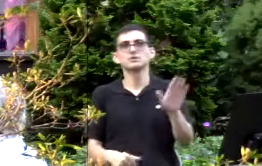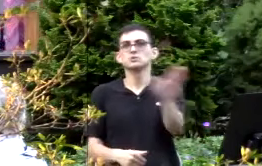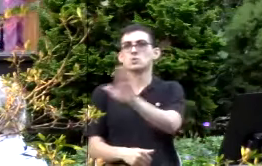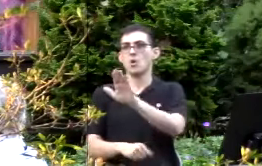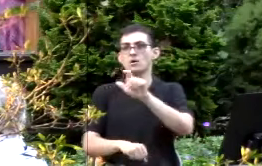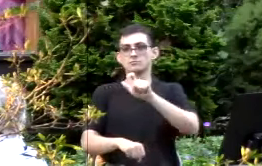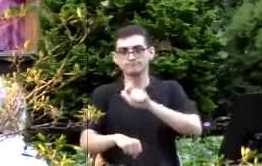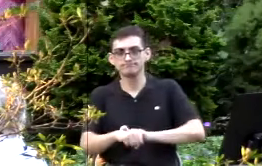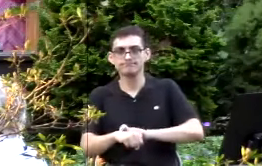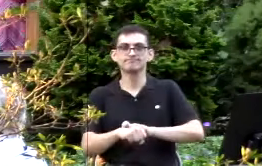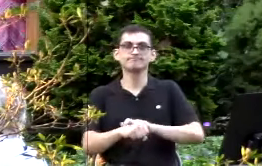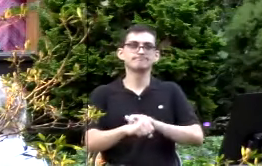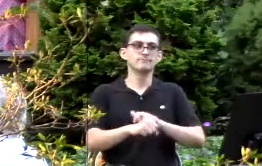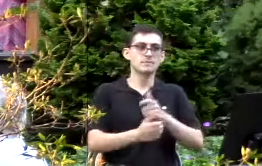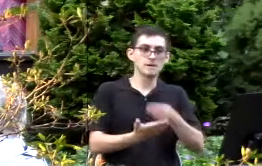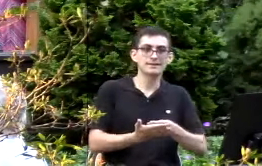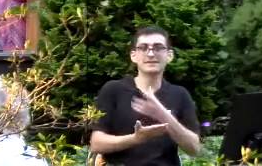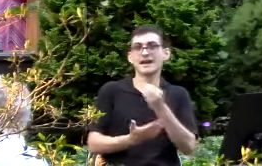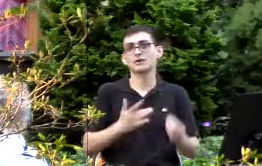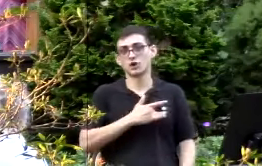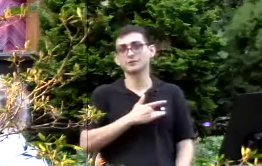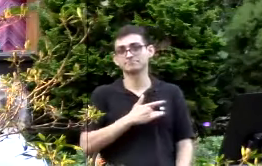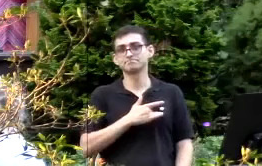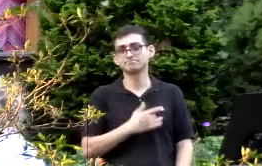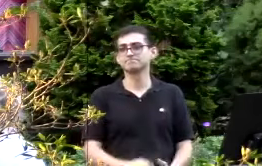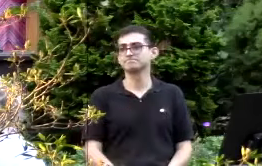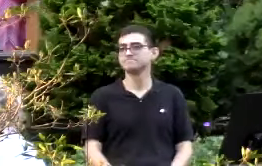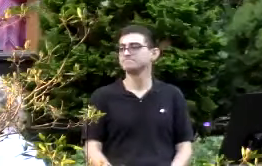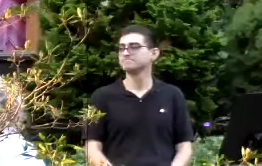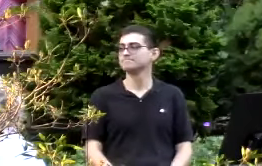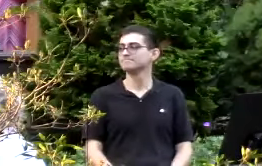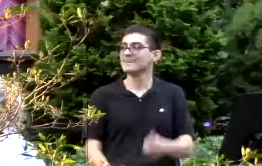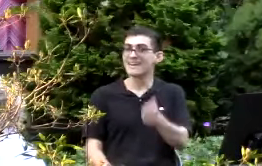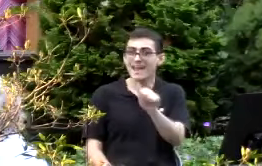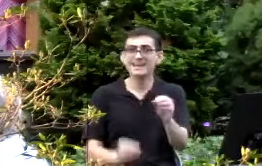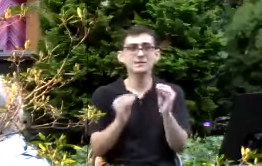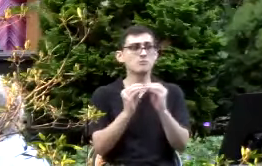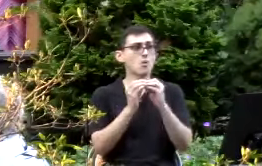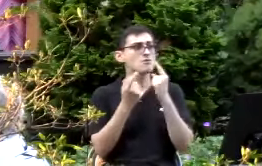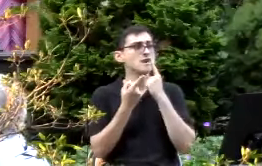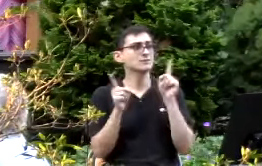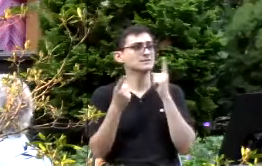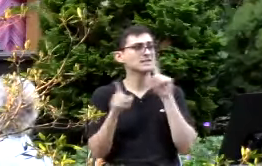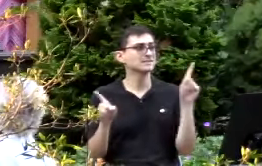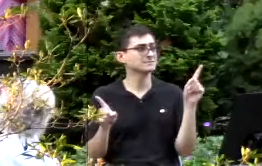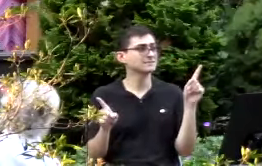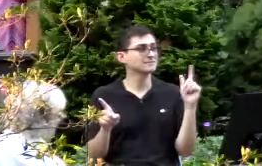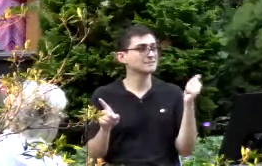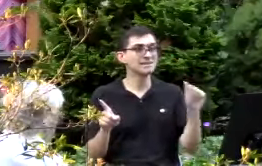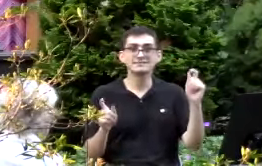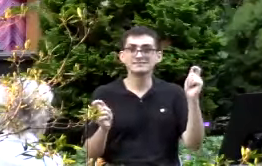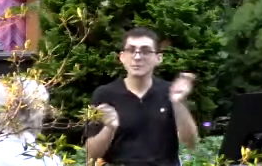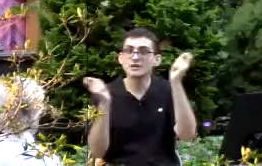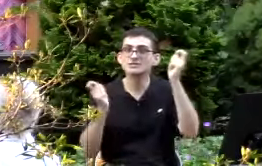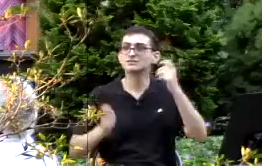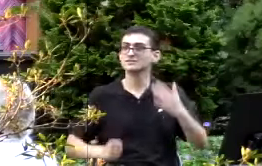your heart, and your contributions. Any announcements that we should know about from where you sit? Any celebrations? Any